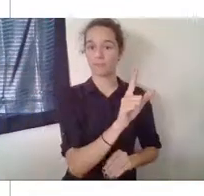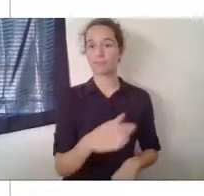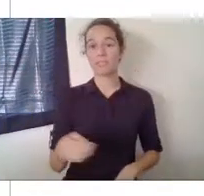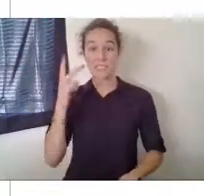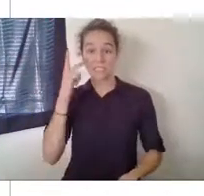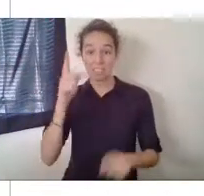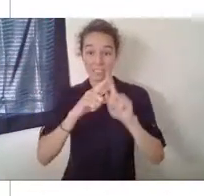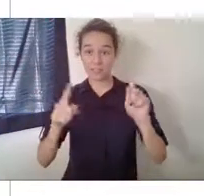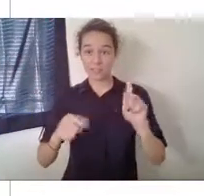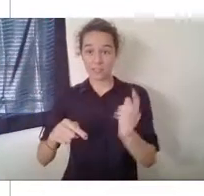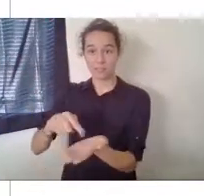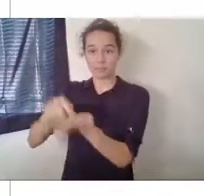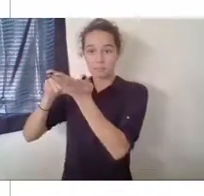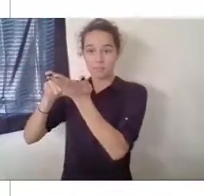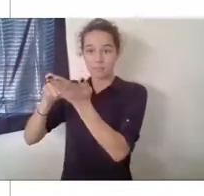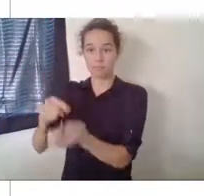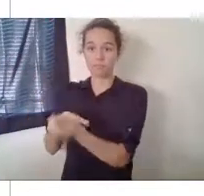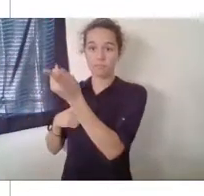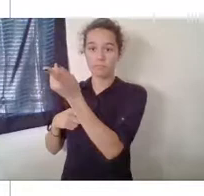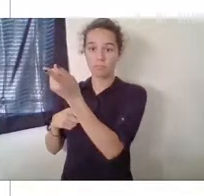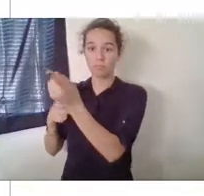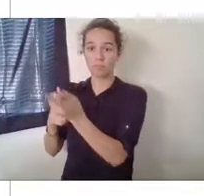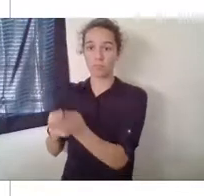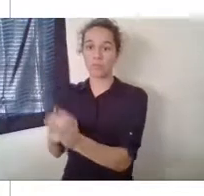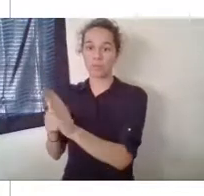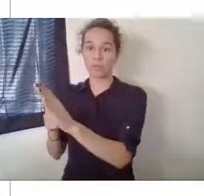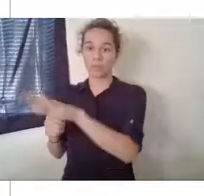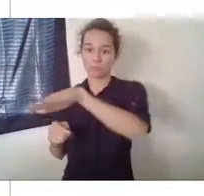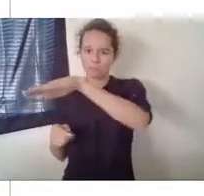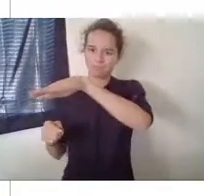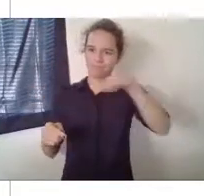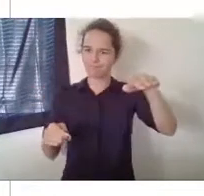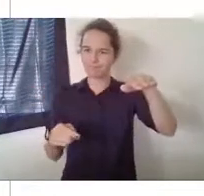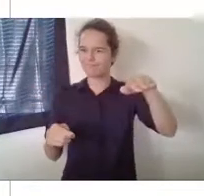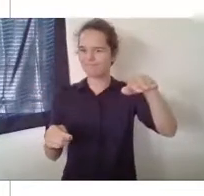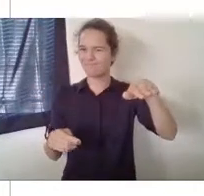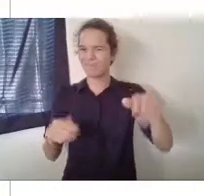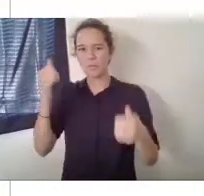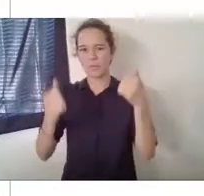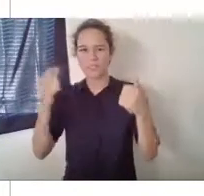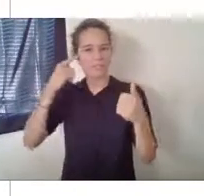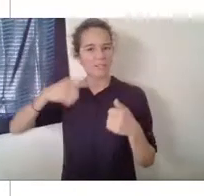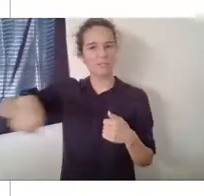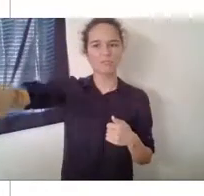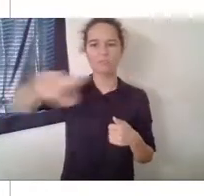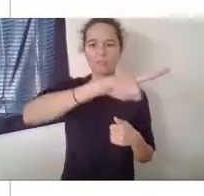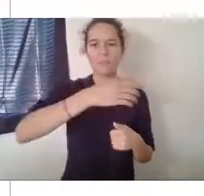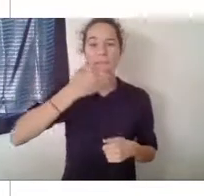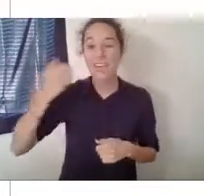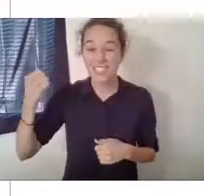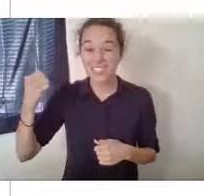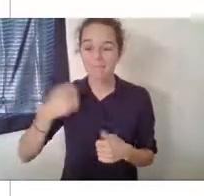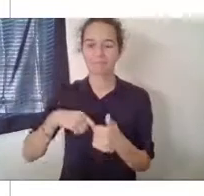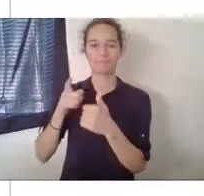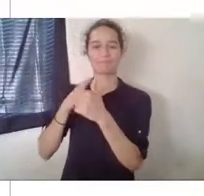move? The first one, yes. According to the study, if you have your palms up, 84%